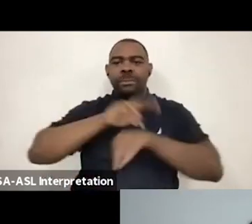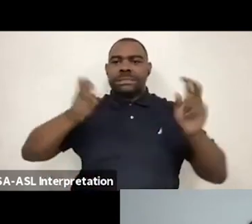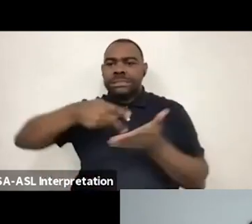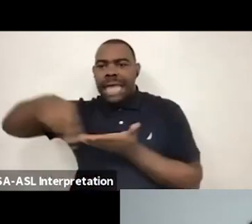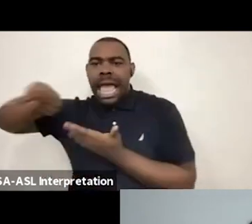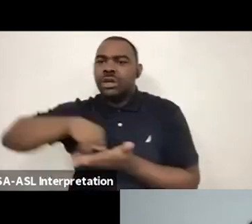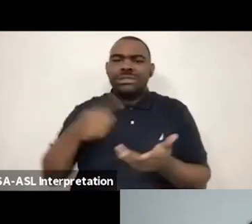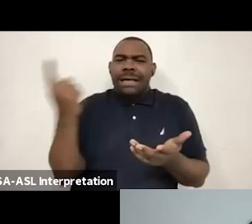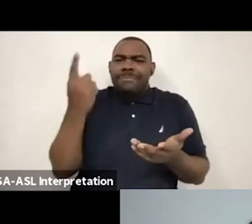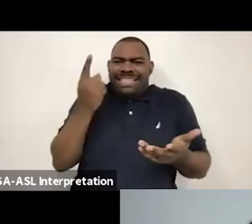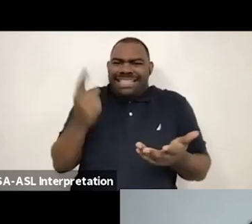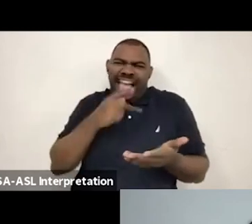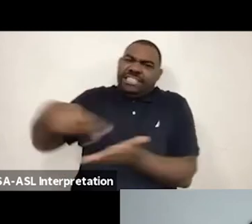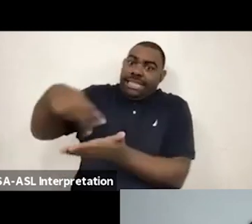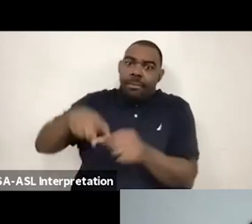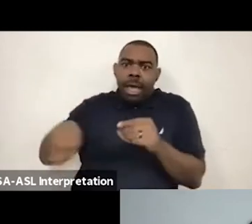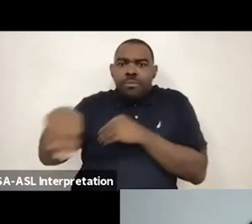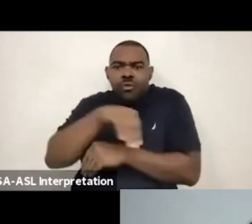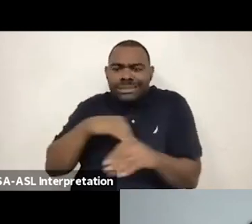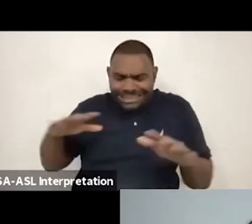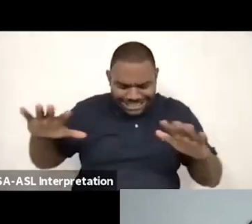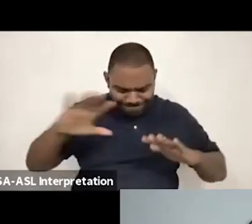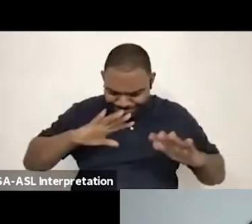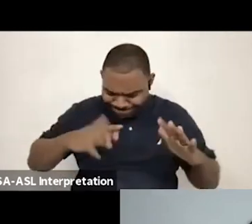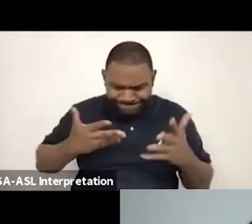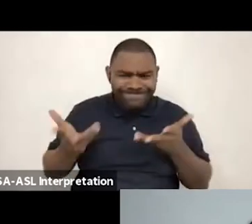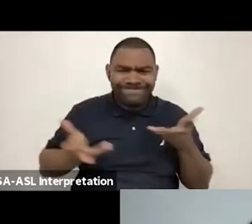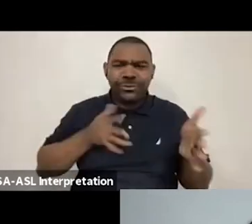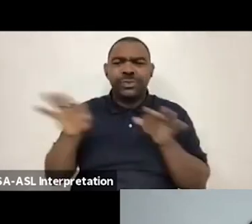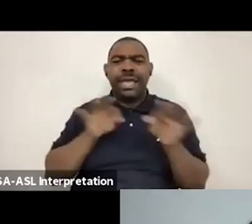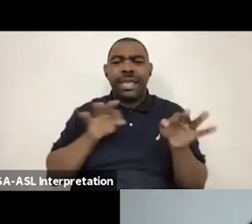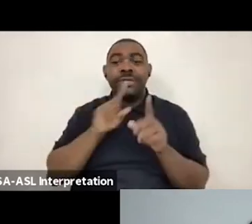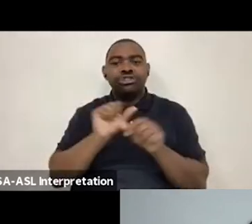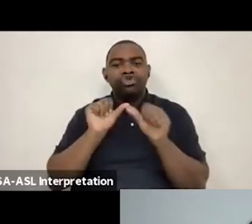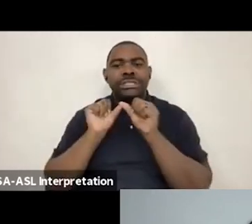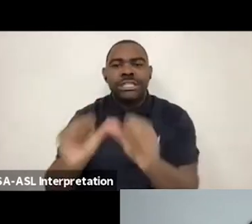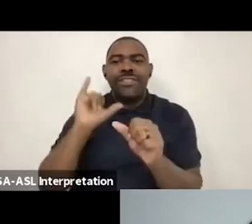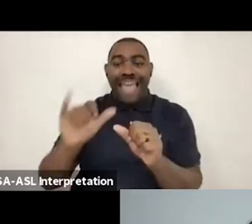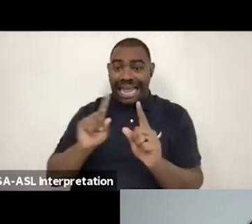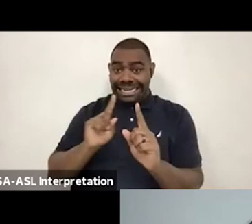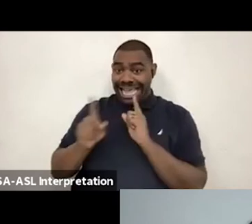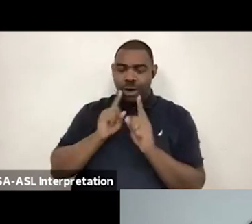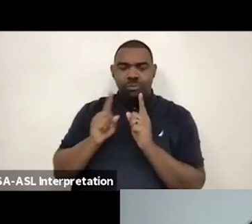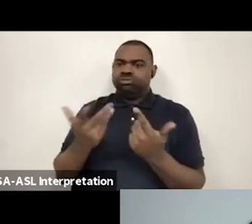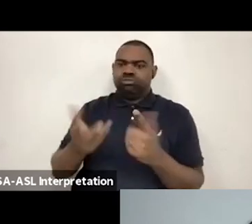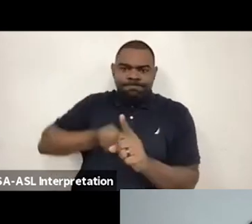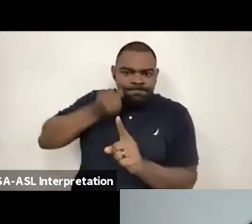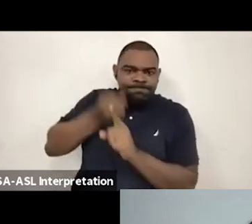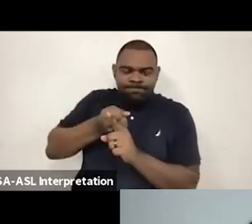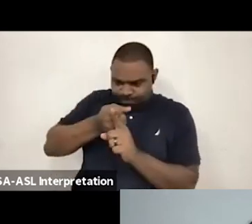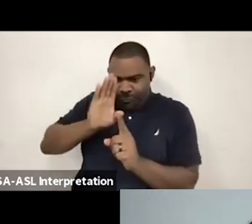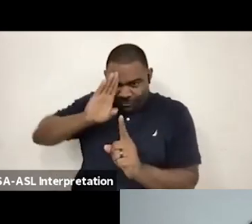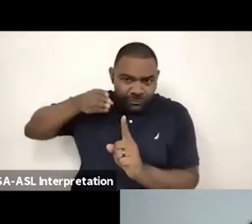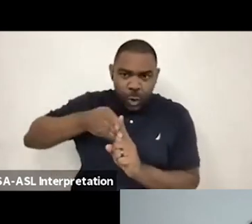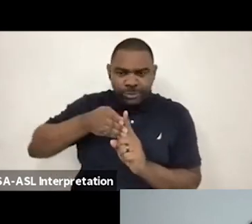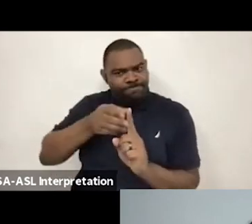movement, you might just write down 5 words. So to really continue to amplify the conversation, and those are the kinds of things that